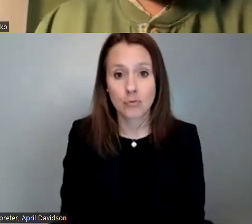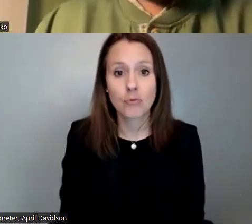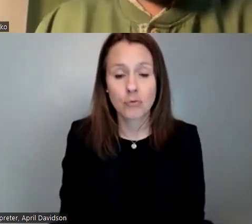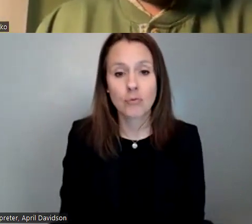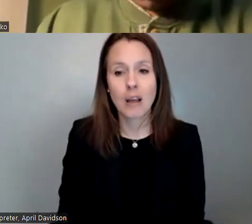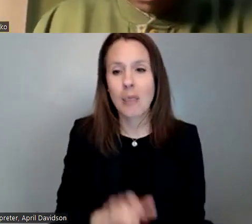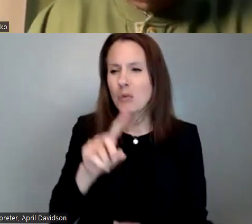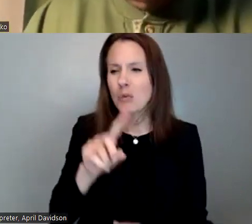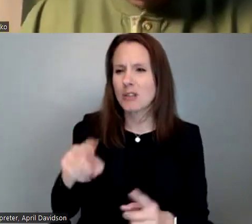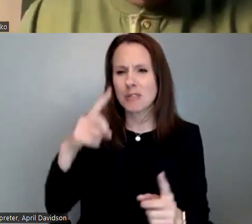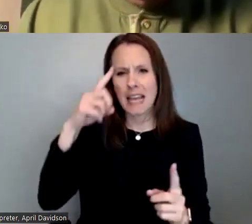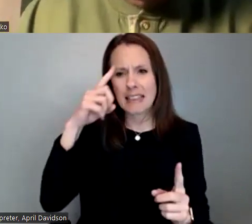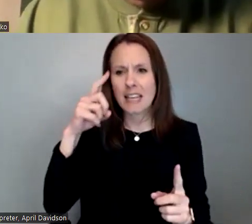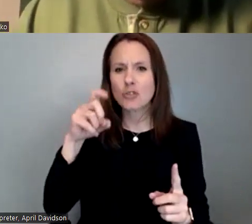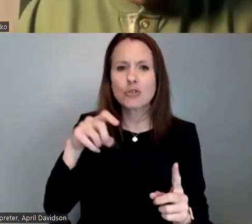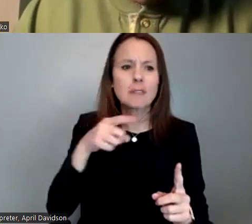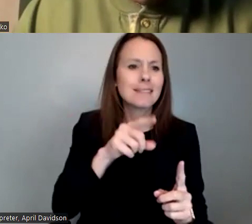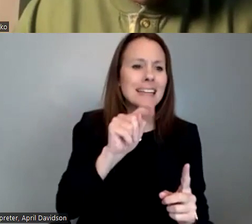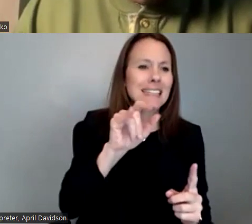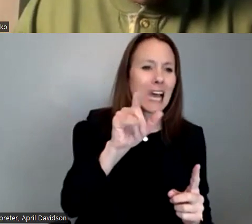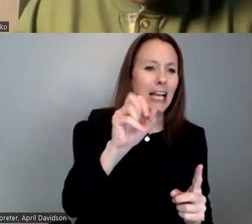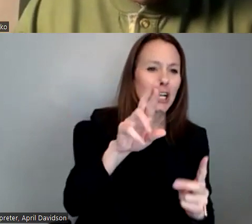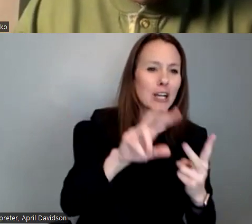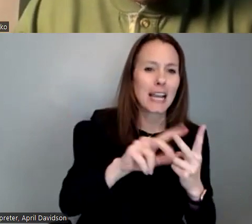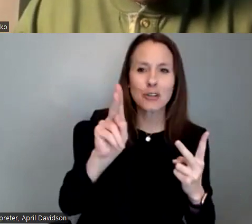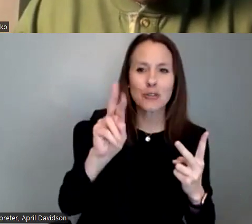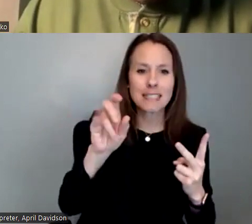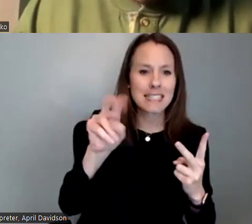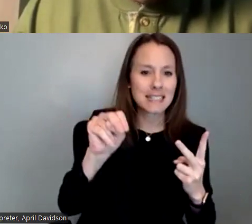those questions, I believe, should go to Tyler and Kristen.